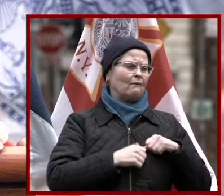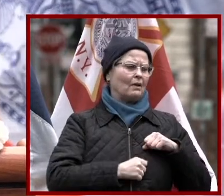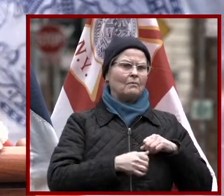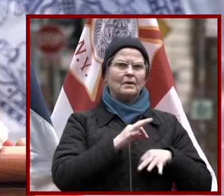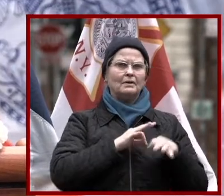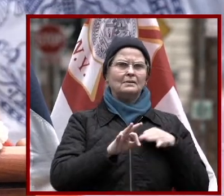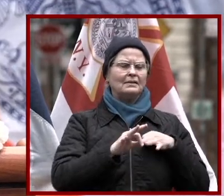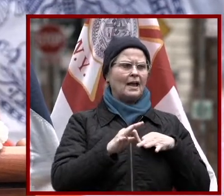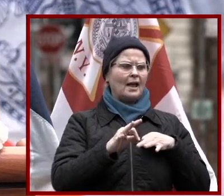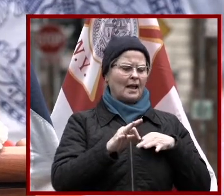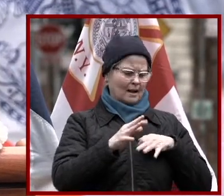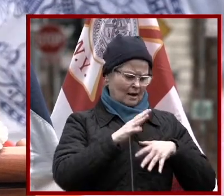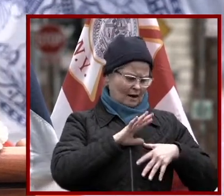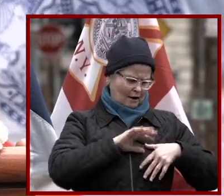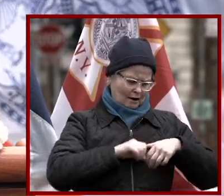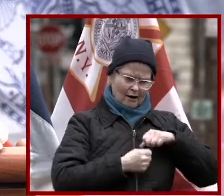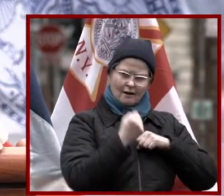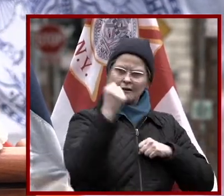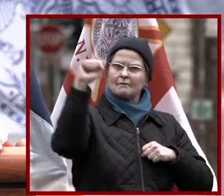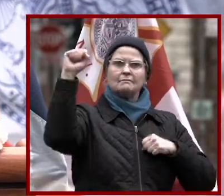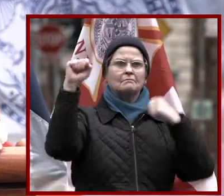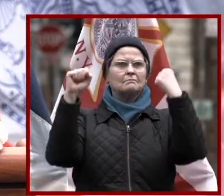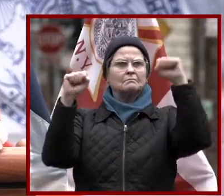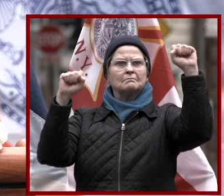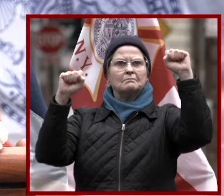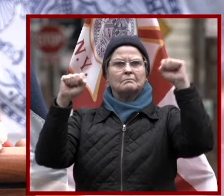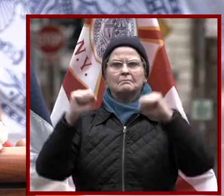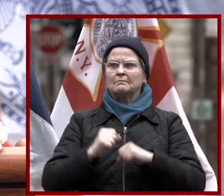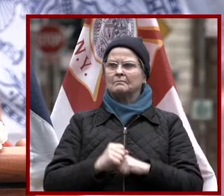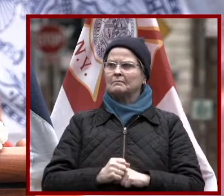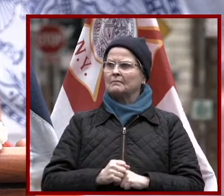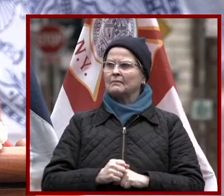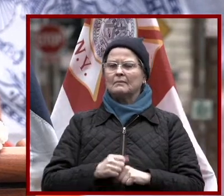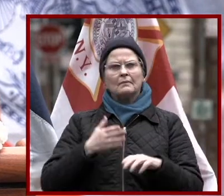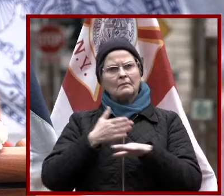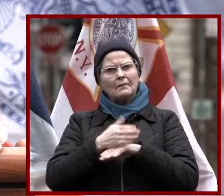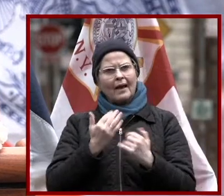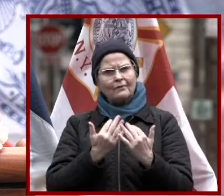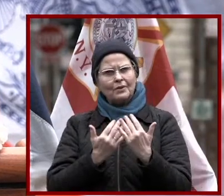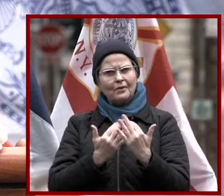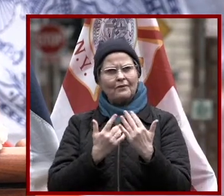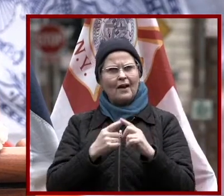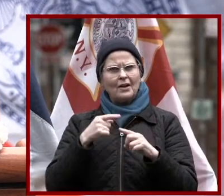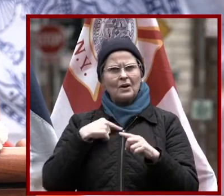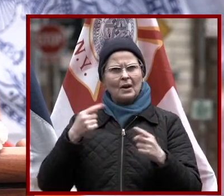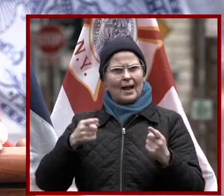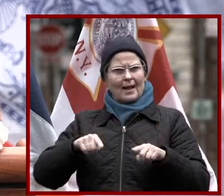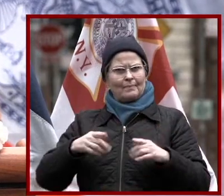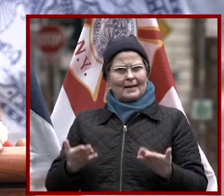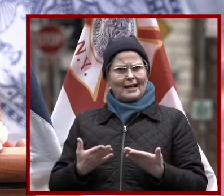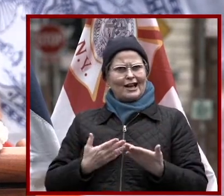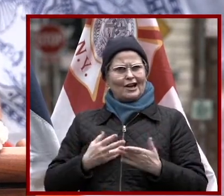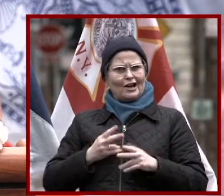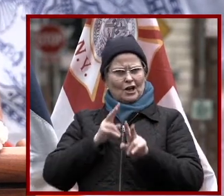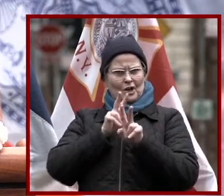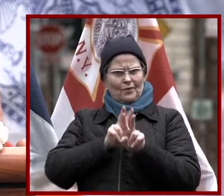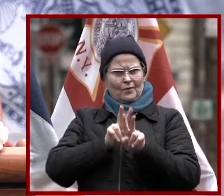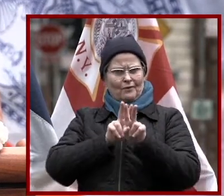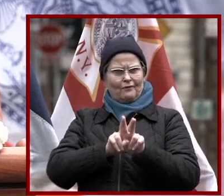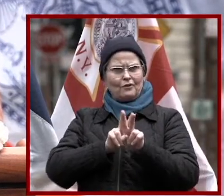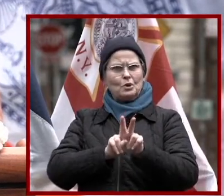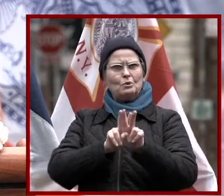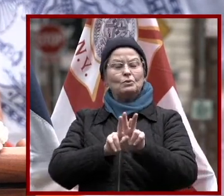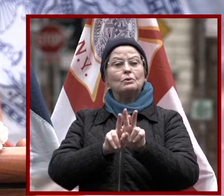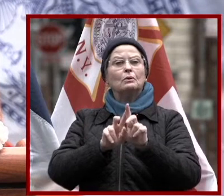up. The funeral service after this fire is still today one of the